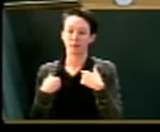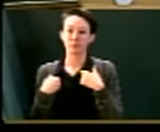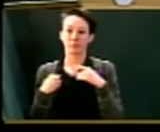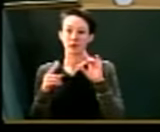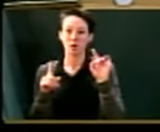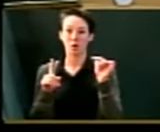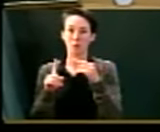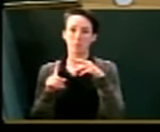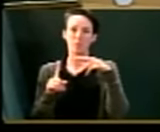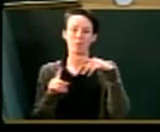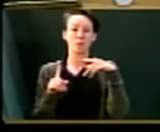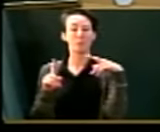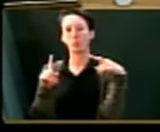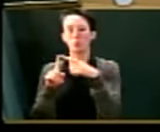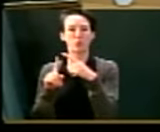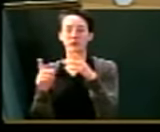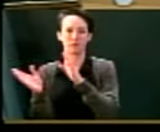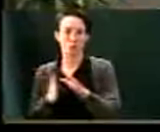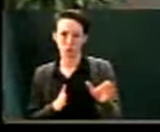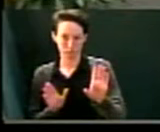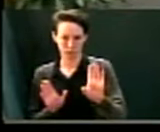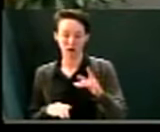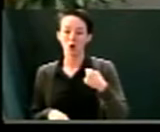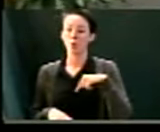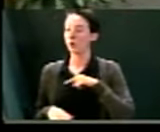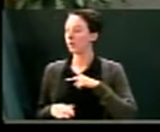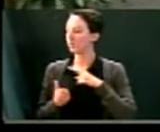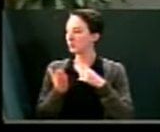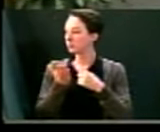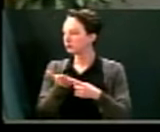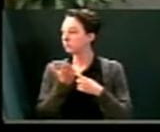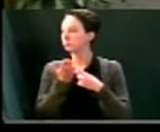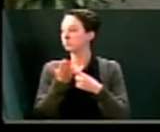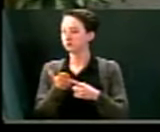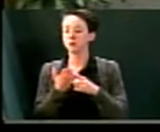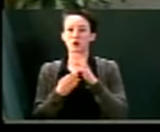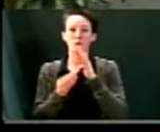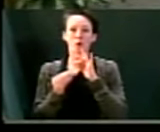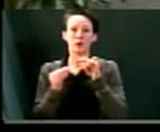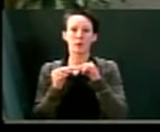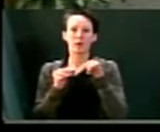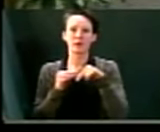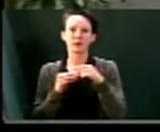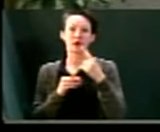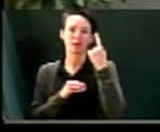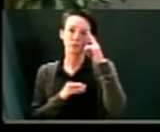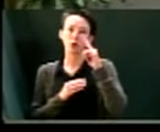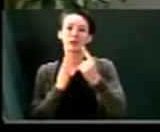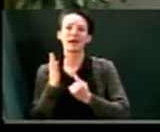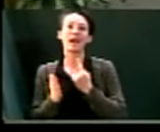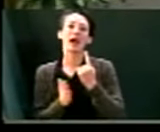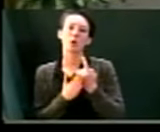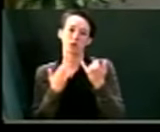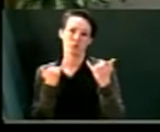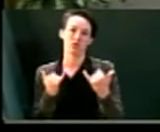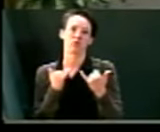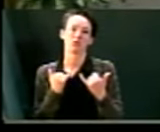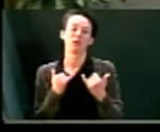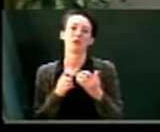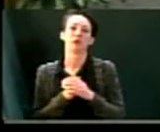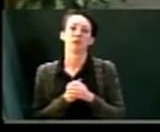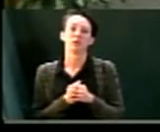order, Madam Chair. We have been talking about this for going on an hour now. It